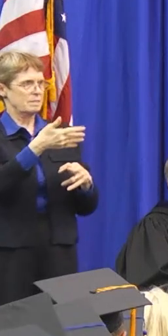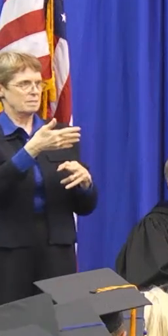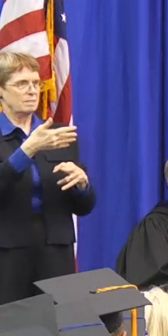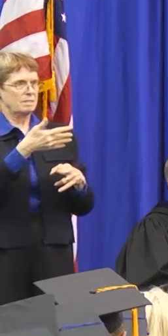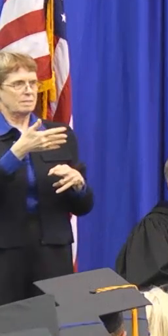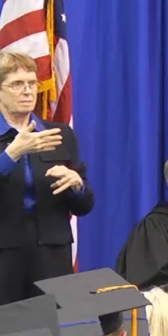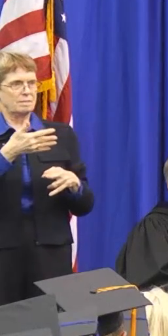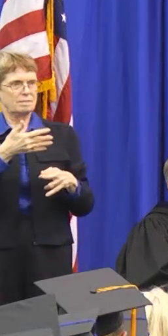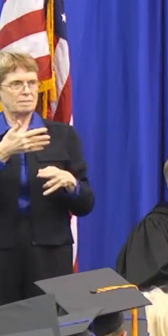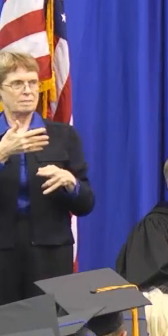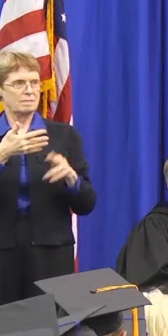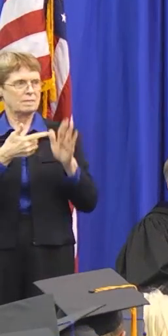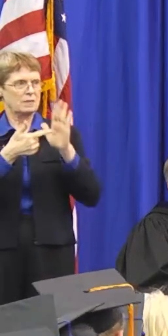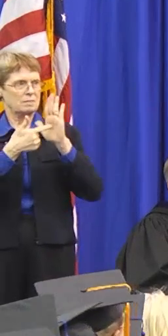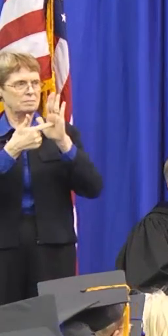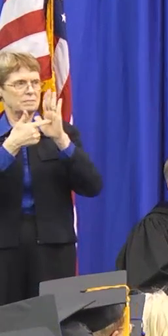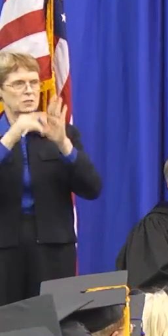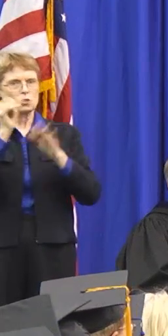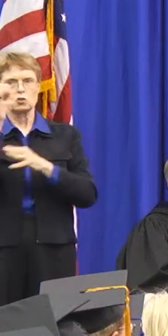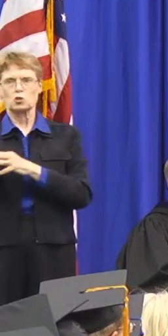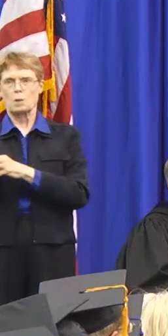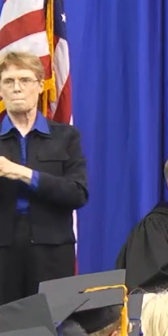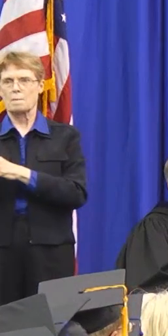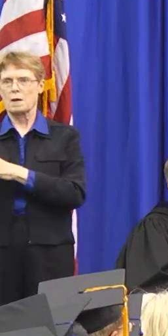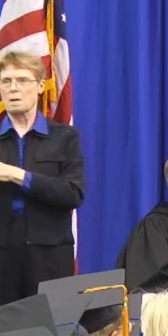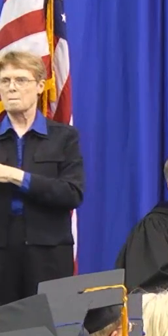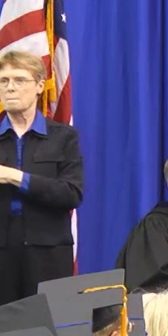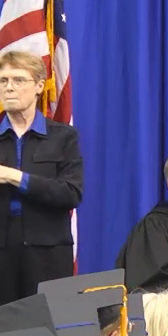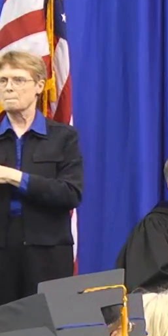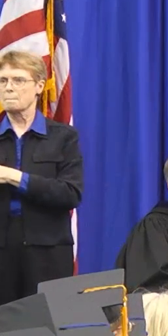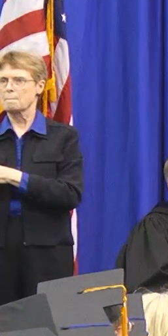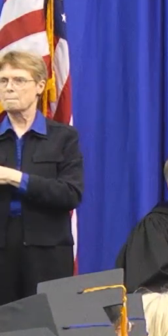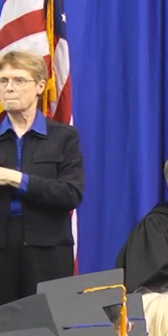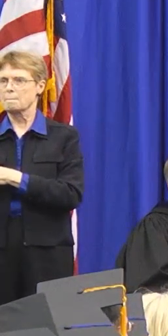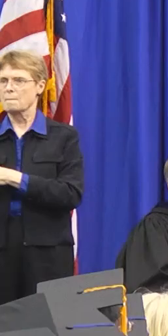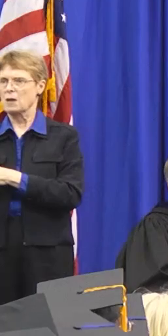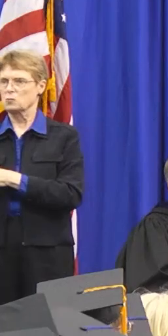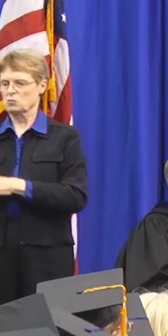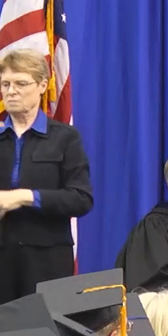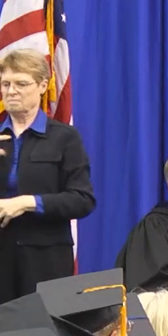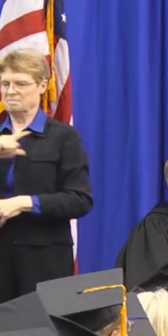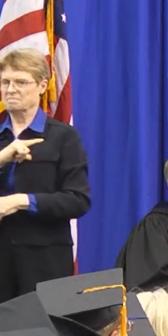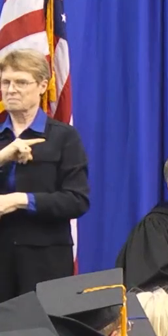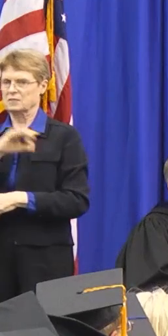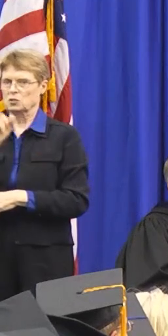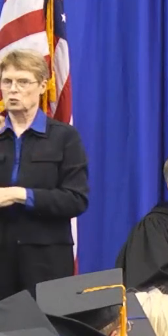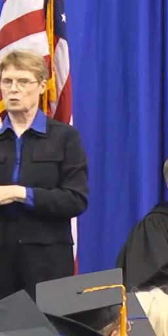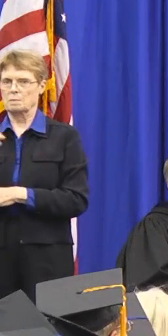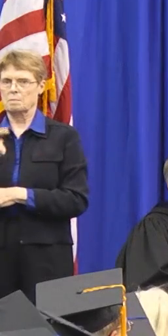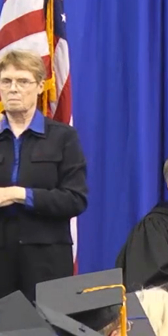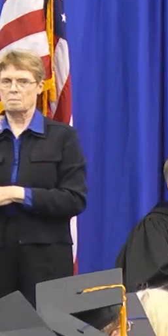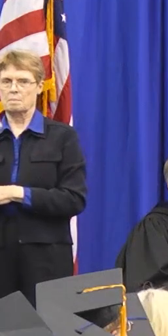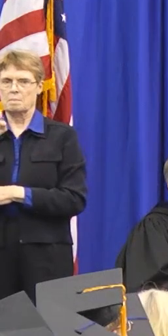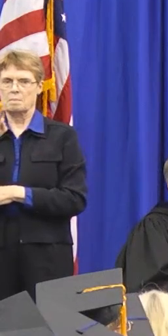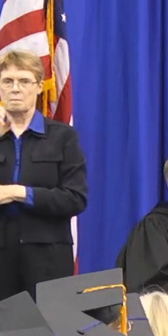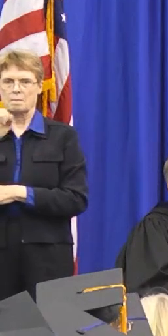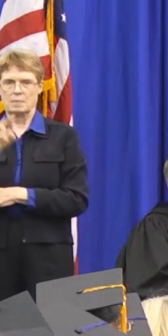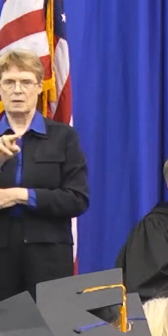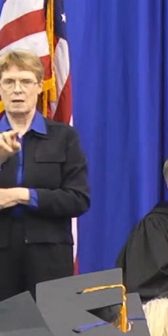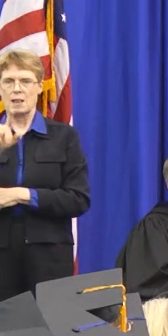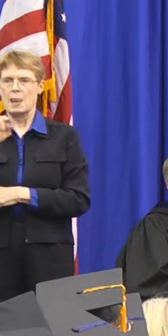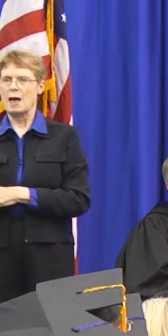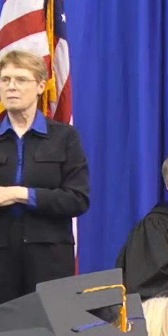Representative Jim Patterson, just remain standing and we'll give the applause for all. Limestone